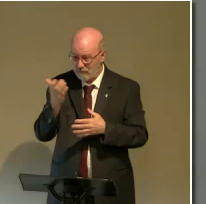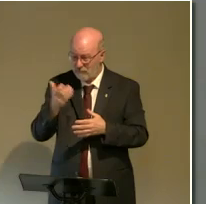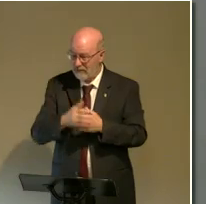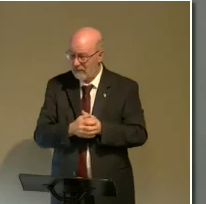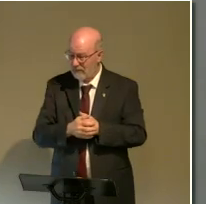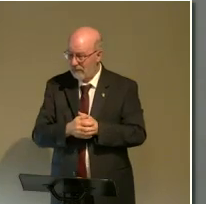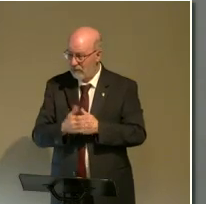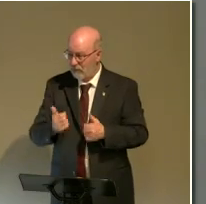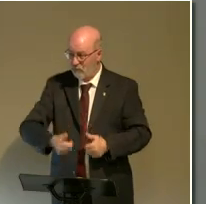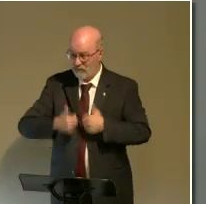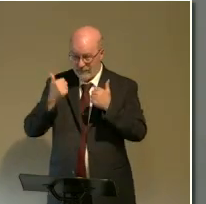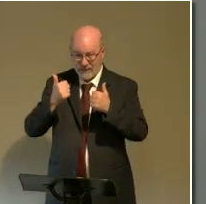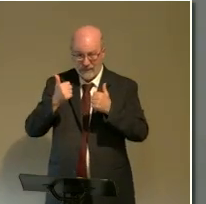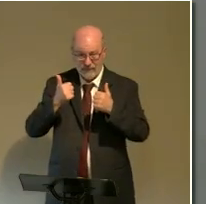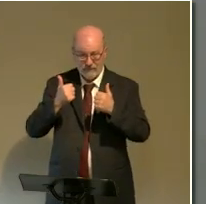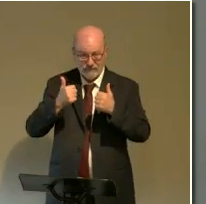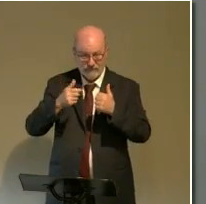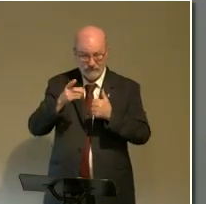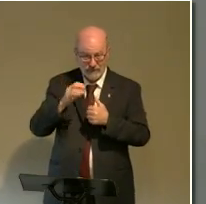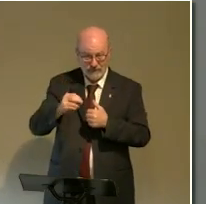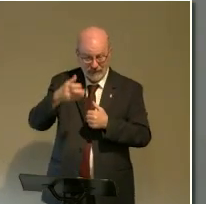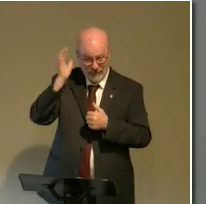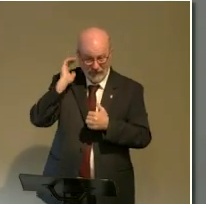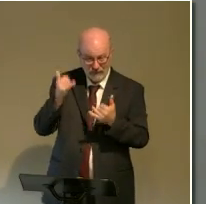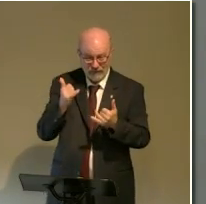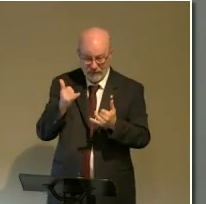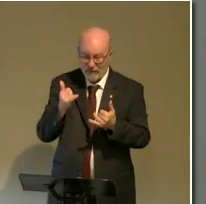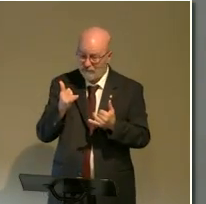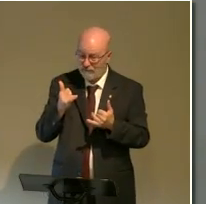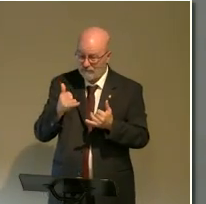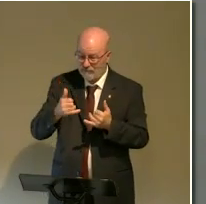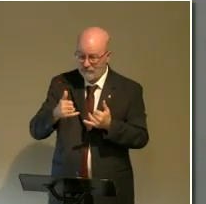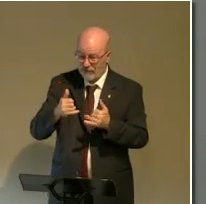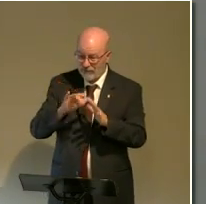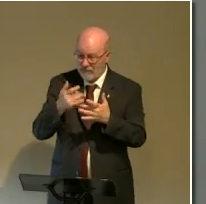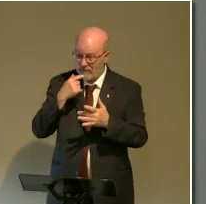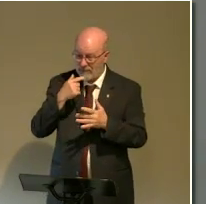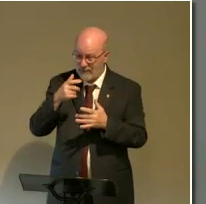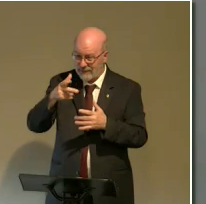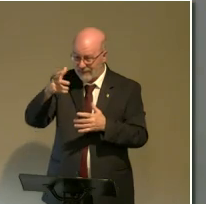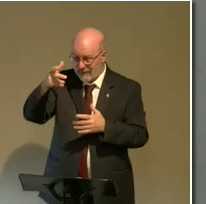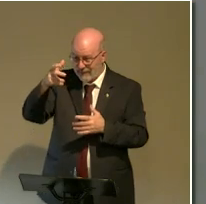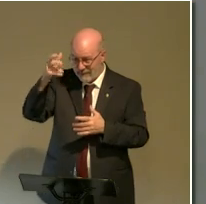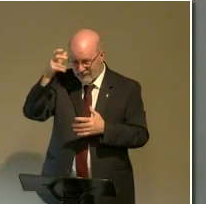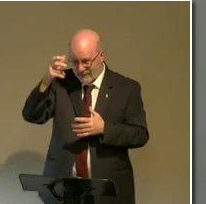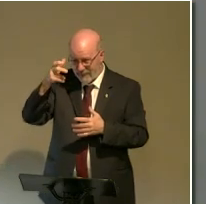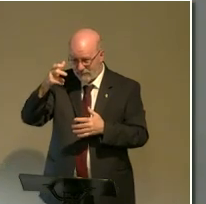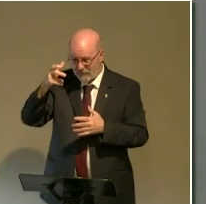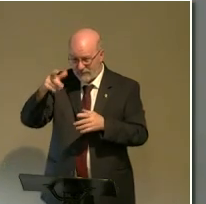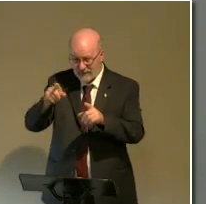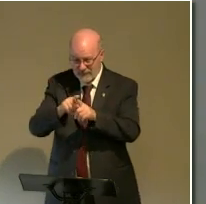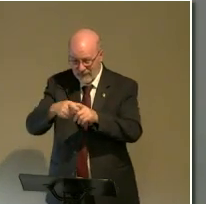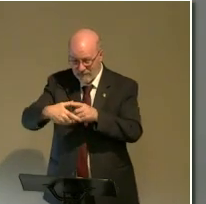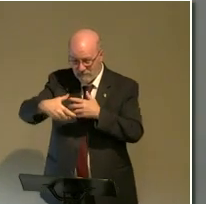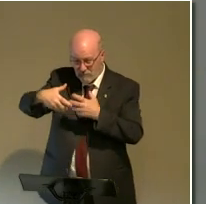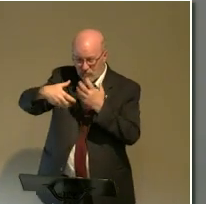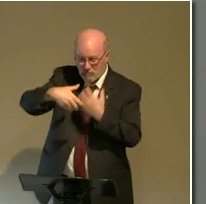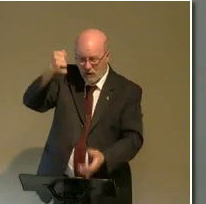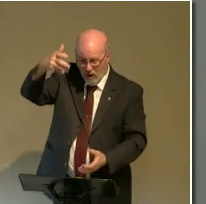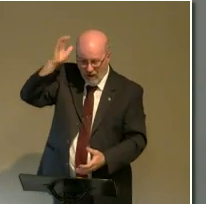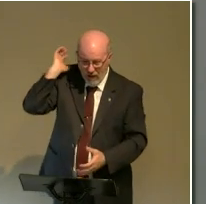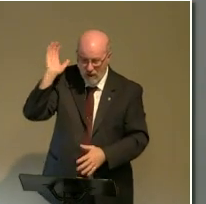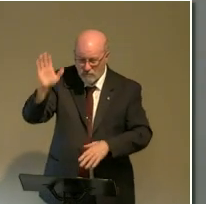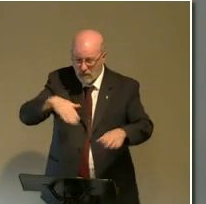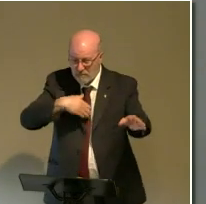We live in a den of lion now. We're in the lion's den, okay? The Bible says, the devil's a roaring lion walketh about seeking